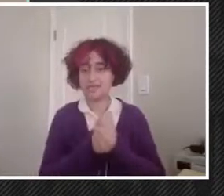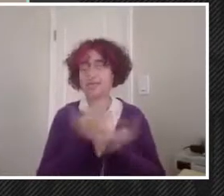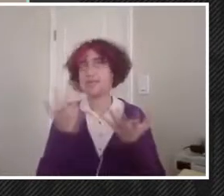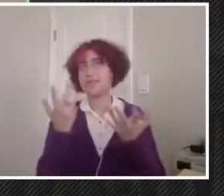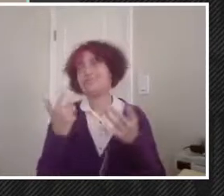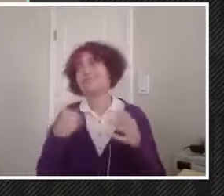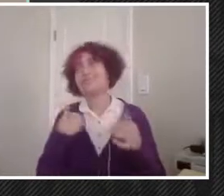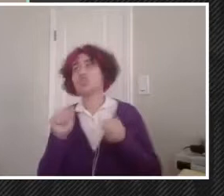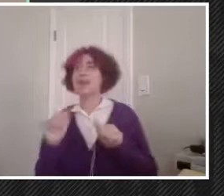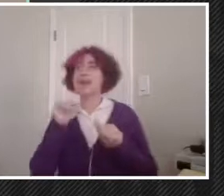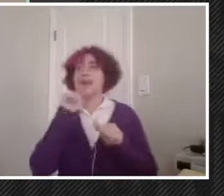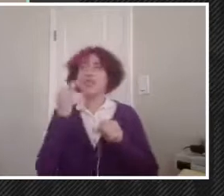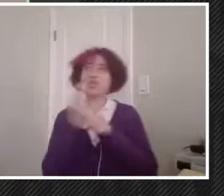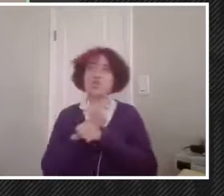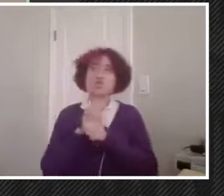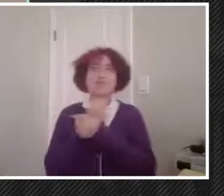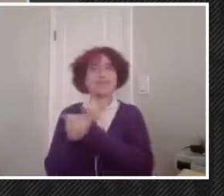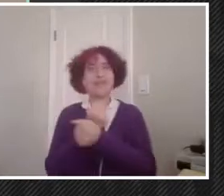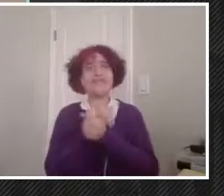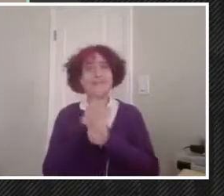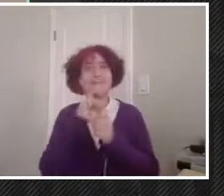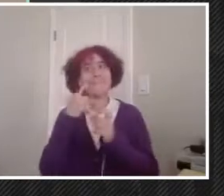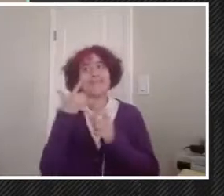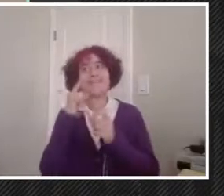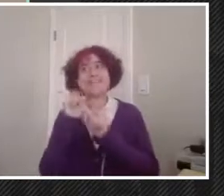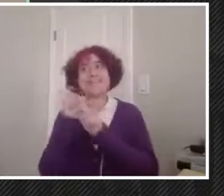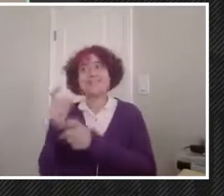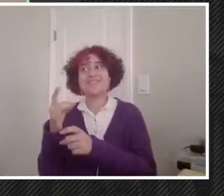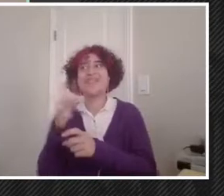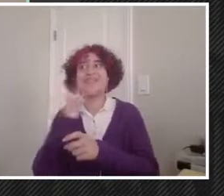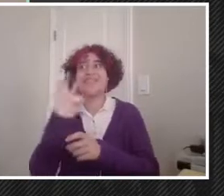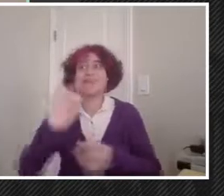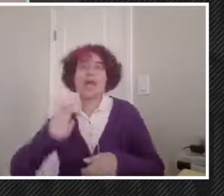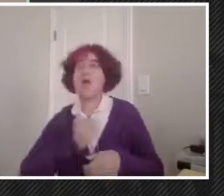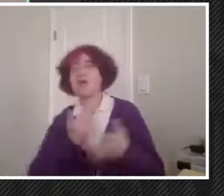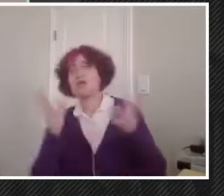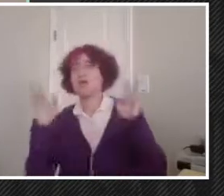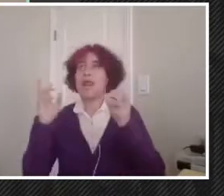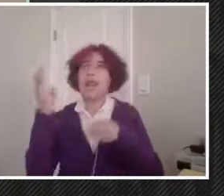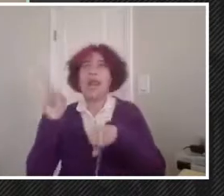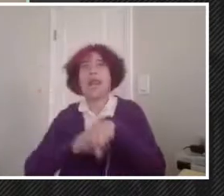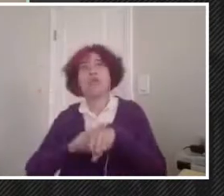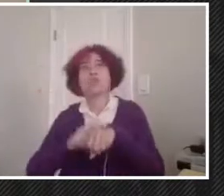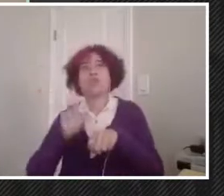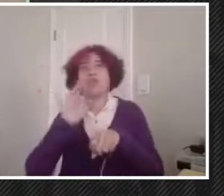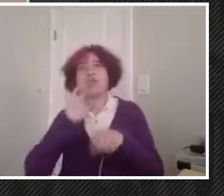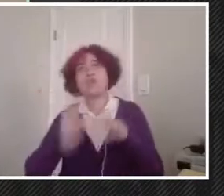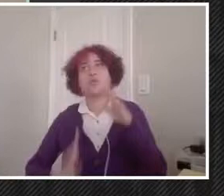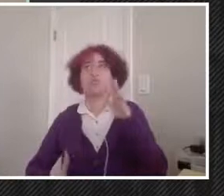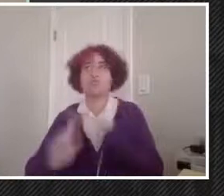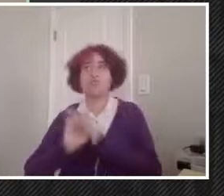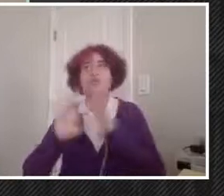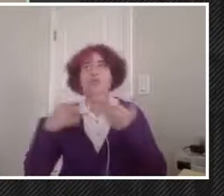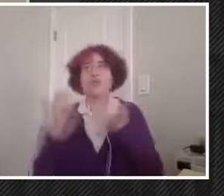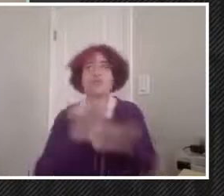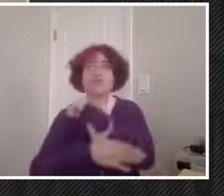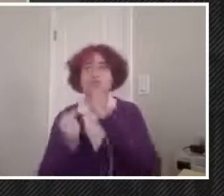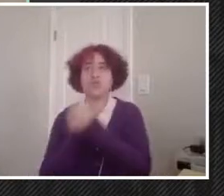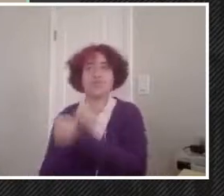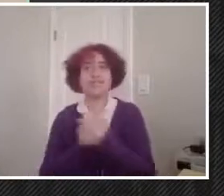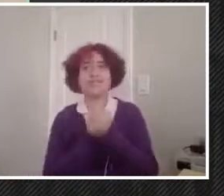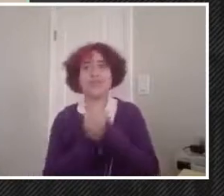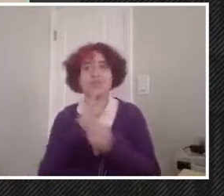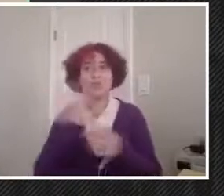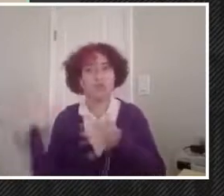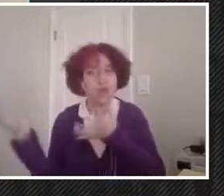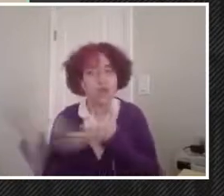idea that like that was our natural state, that we walked up onto this continent as slaves and we were enslaved. It was something that was